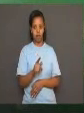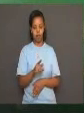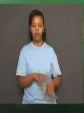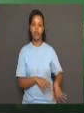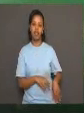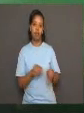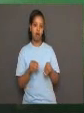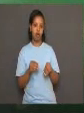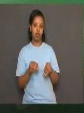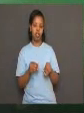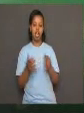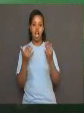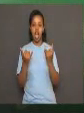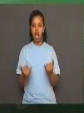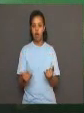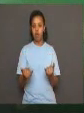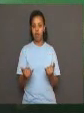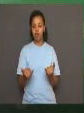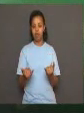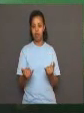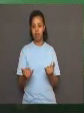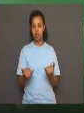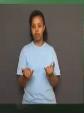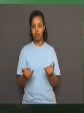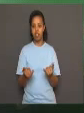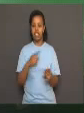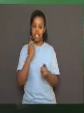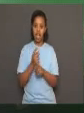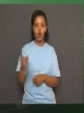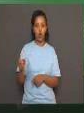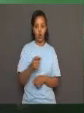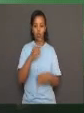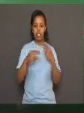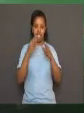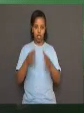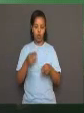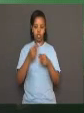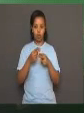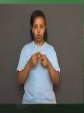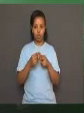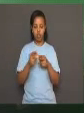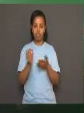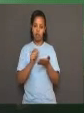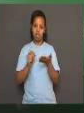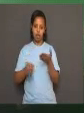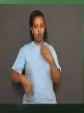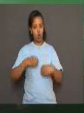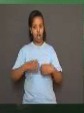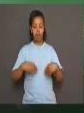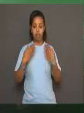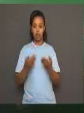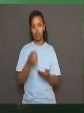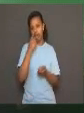Students, let us practice writing the proper scientific names for